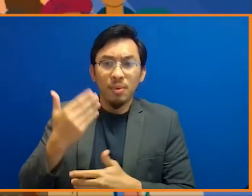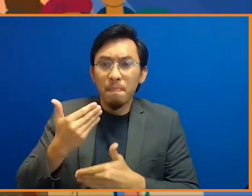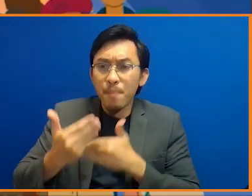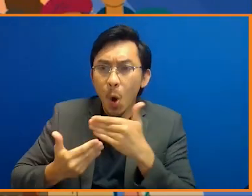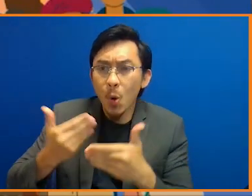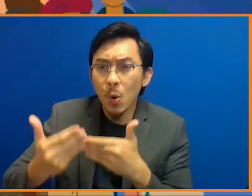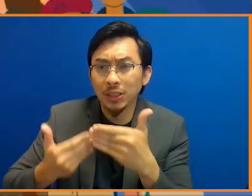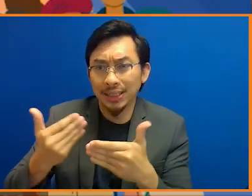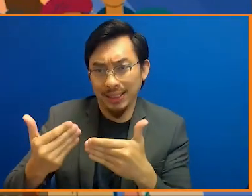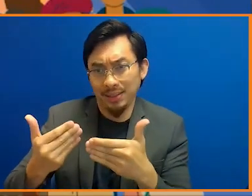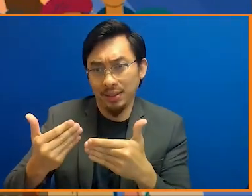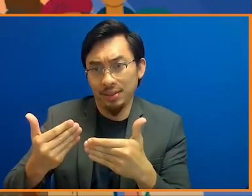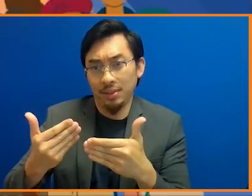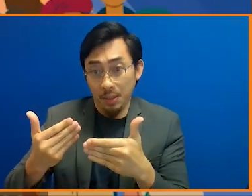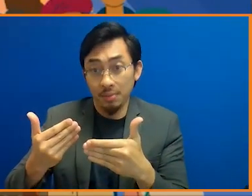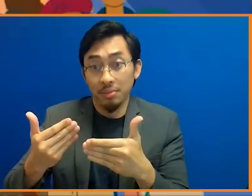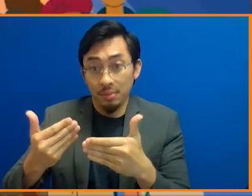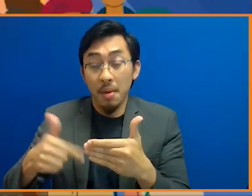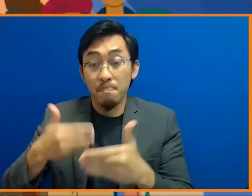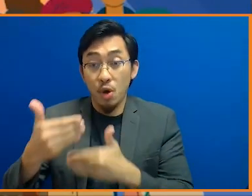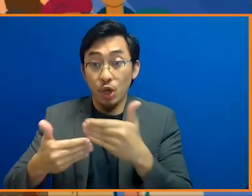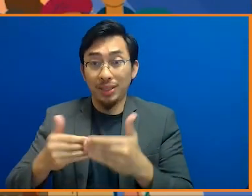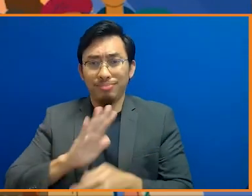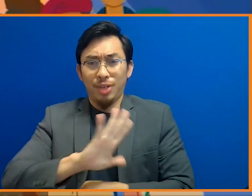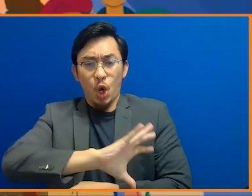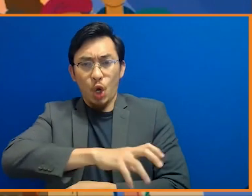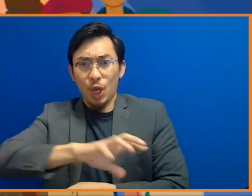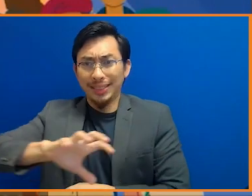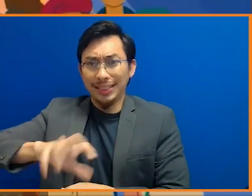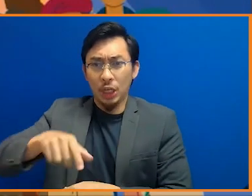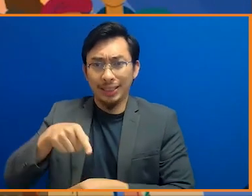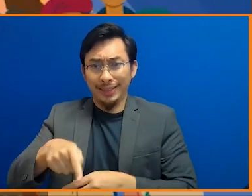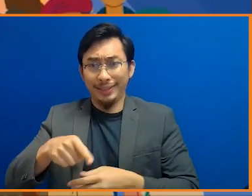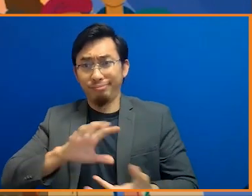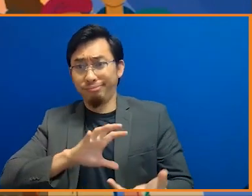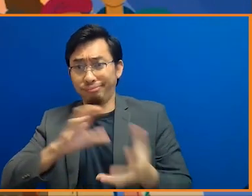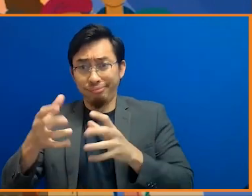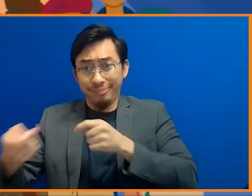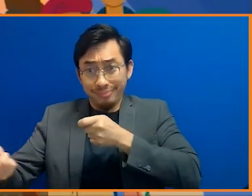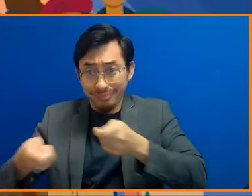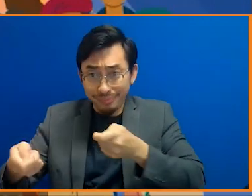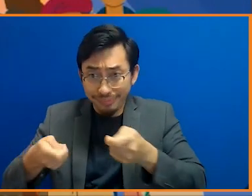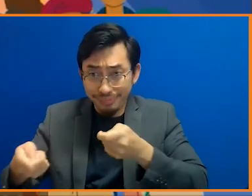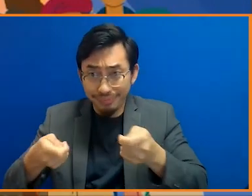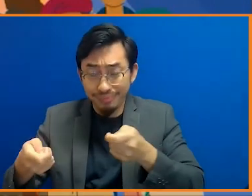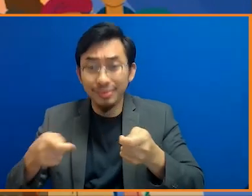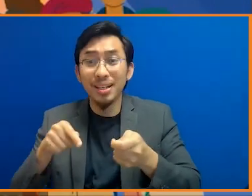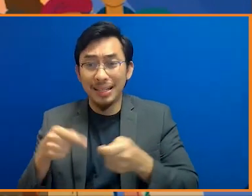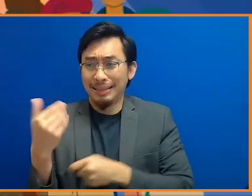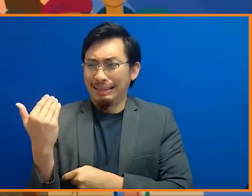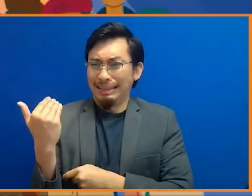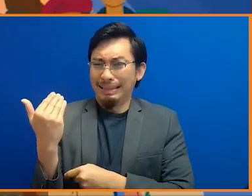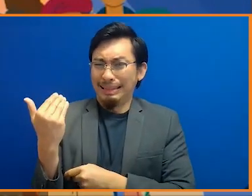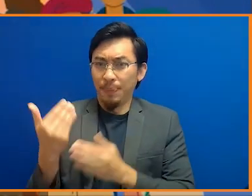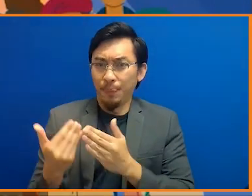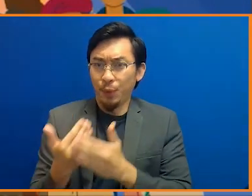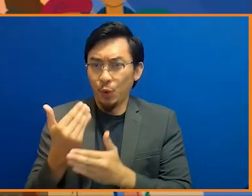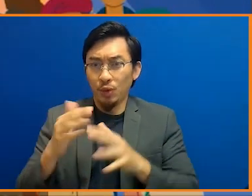of us will do a review process in the country disaster management based on the